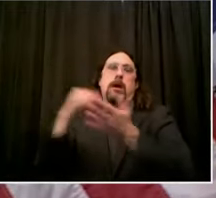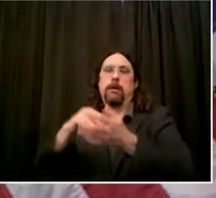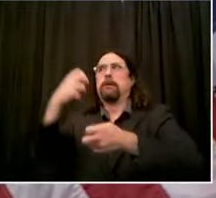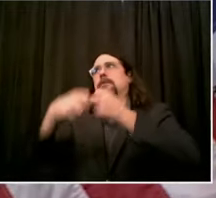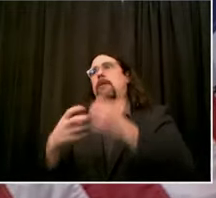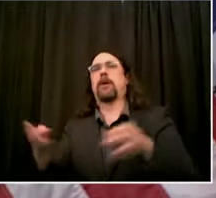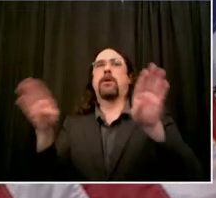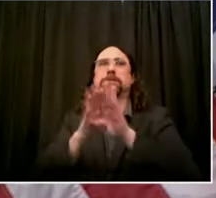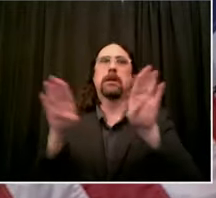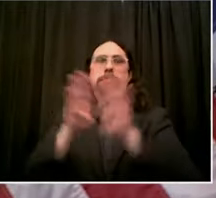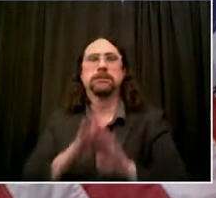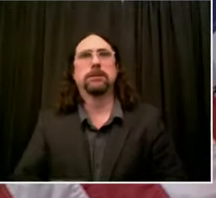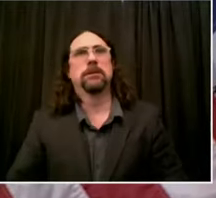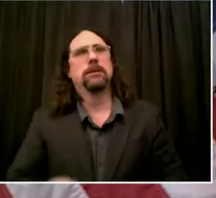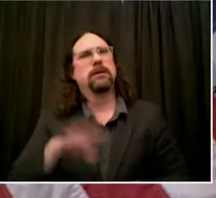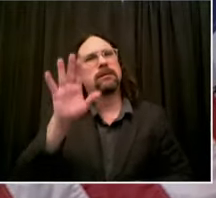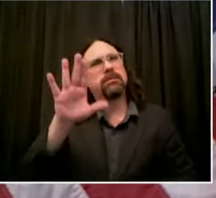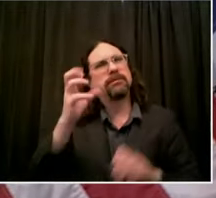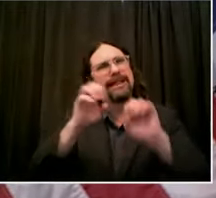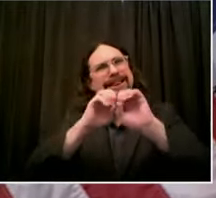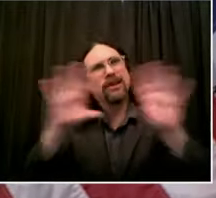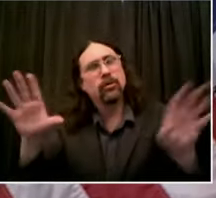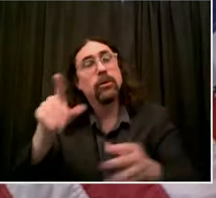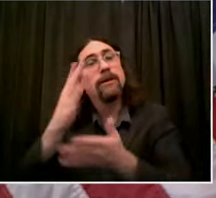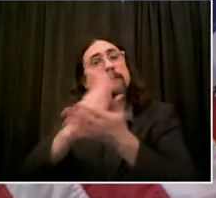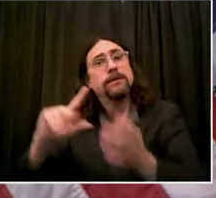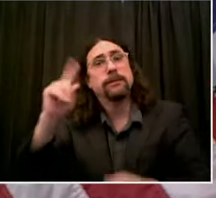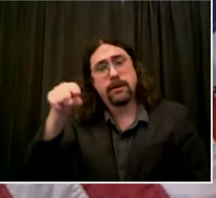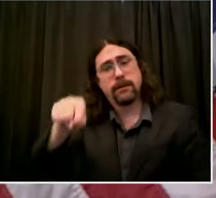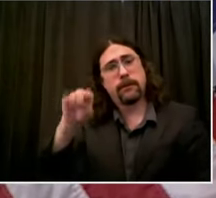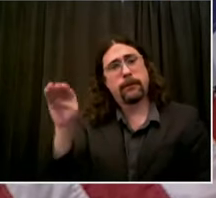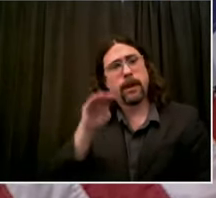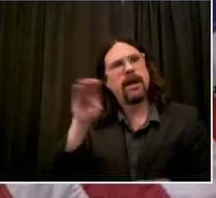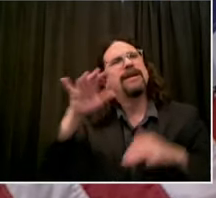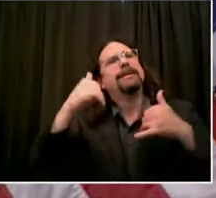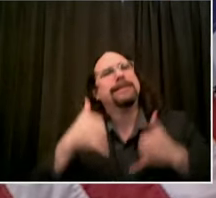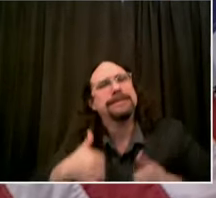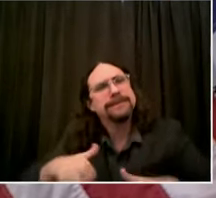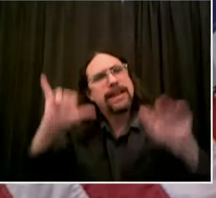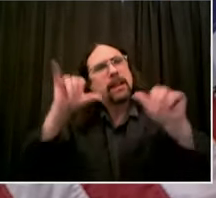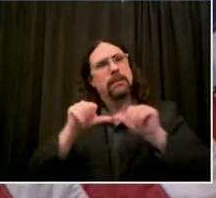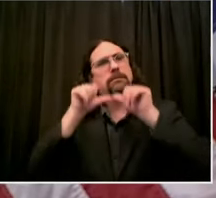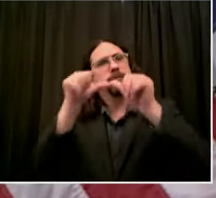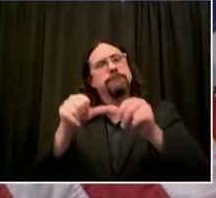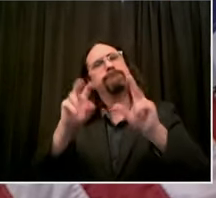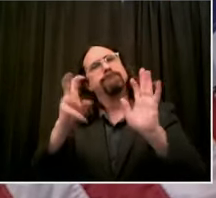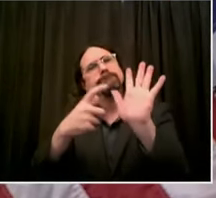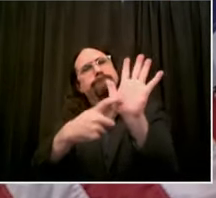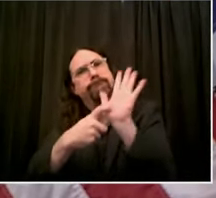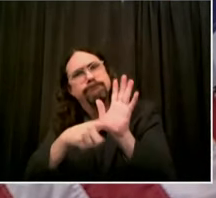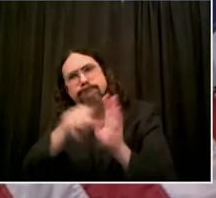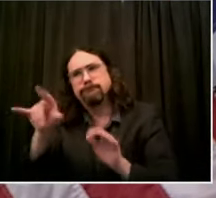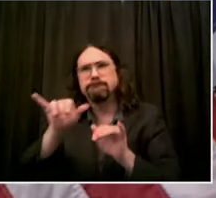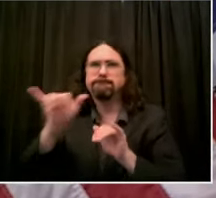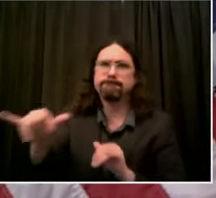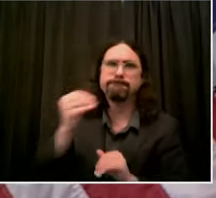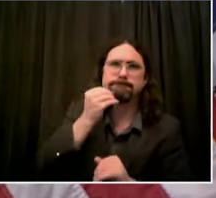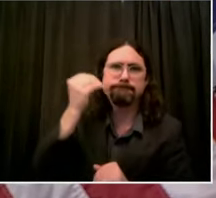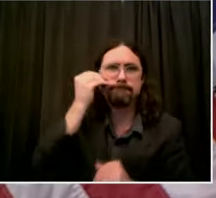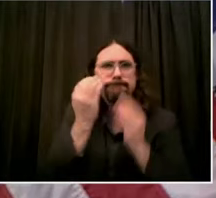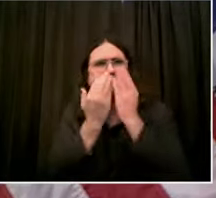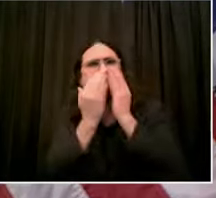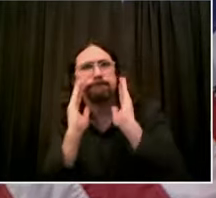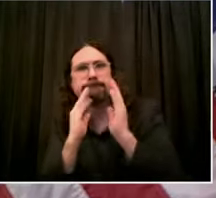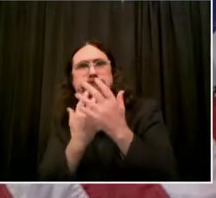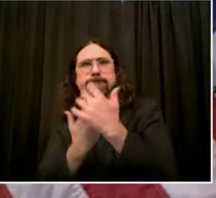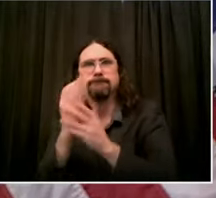to get back to work, for people to be able to participate again, comes down to the ability to get around. And